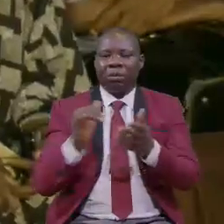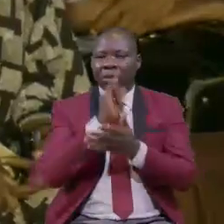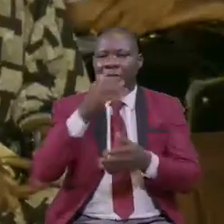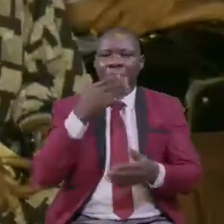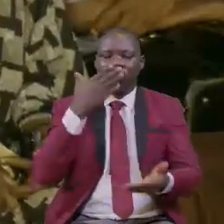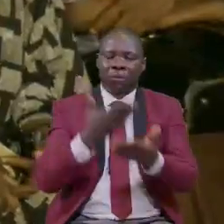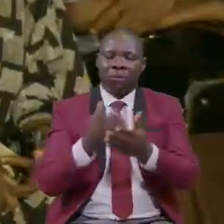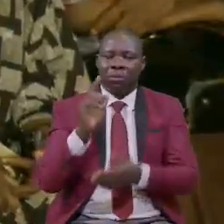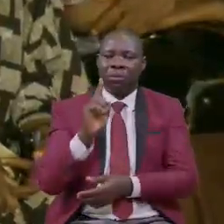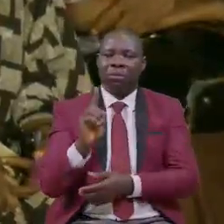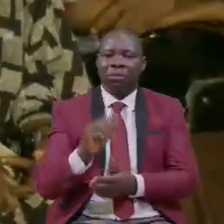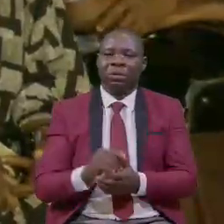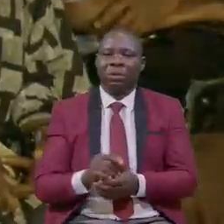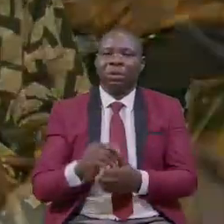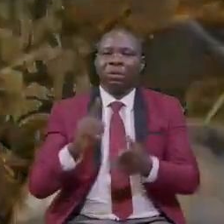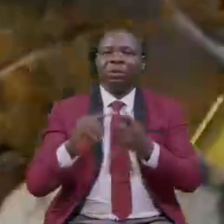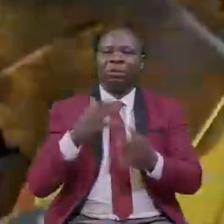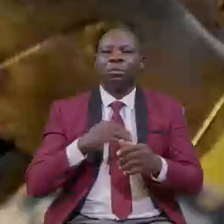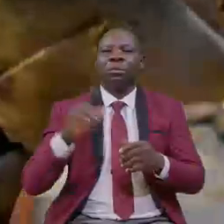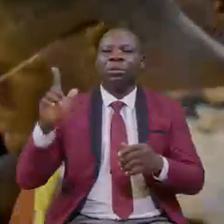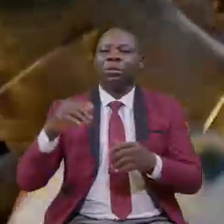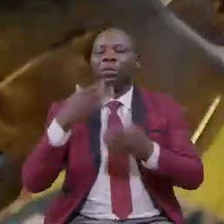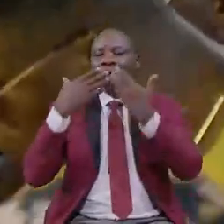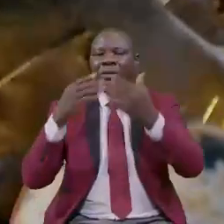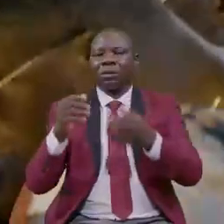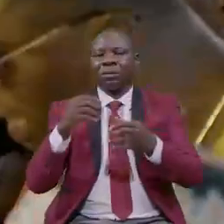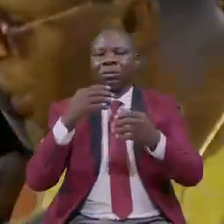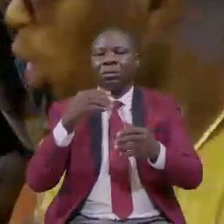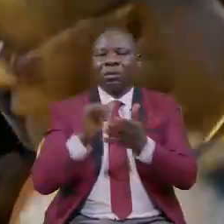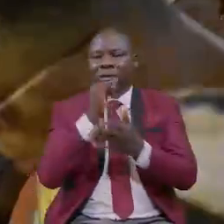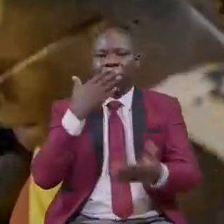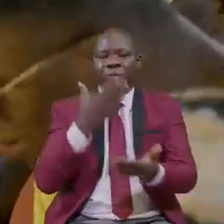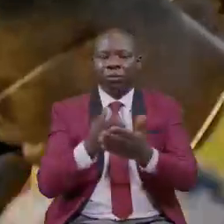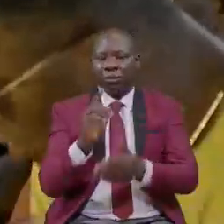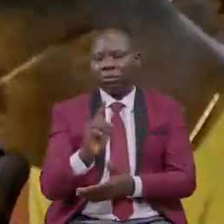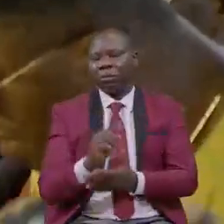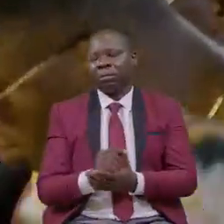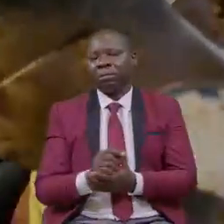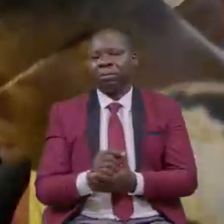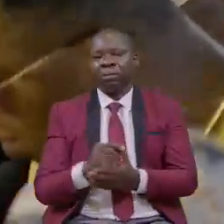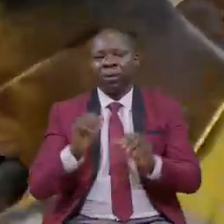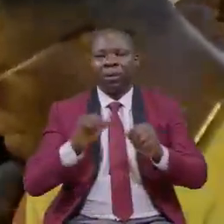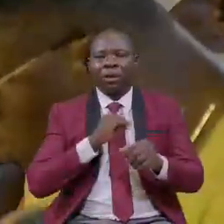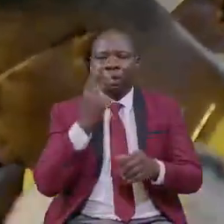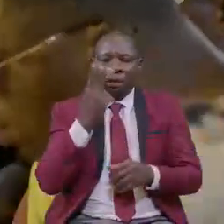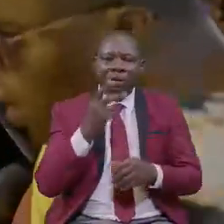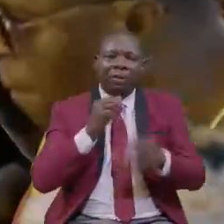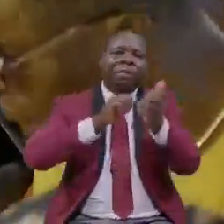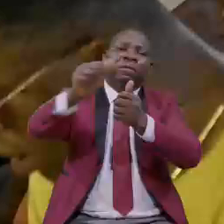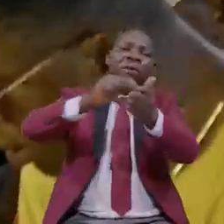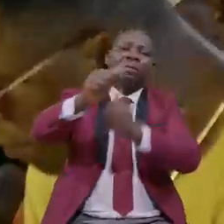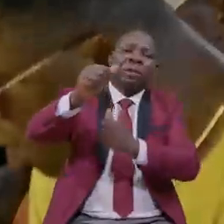one. To my left, and thank you very much. That's a good one. Can I sit far, far